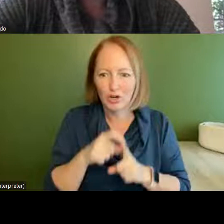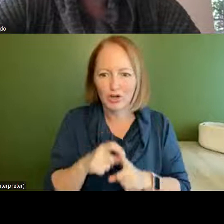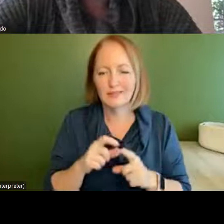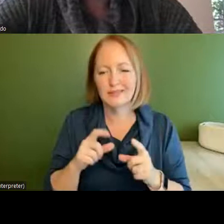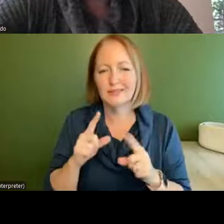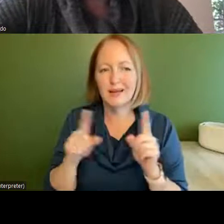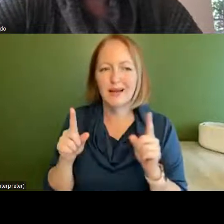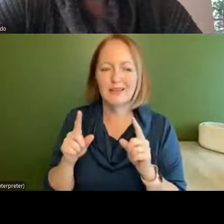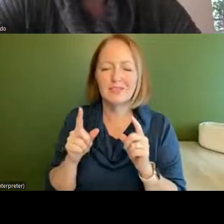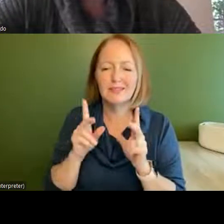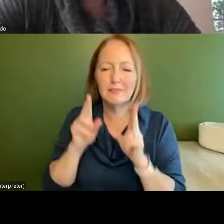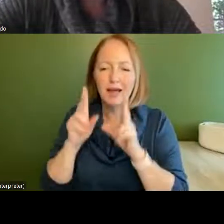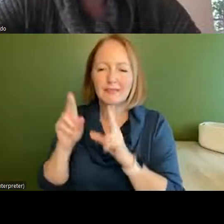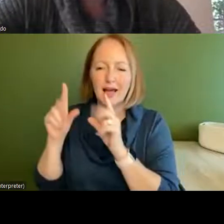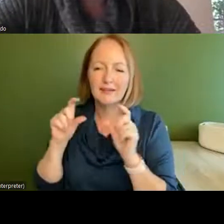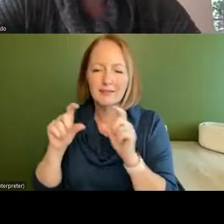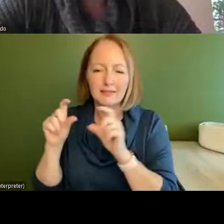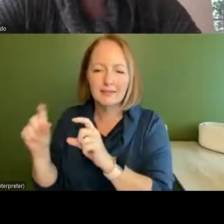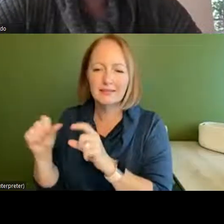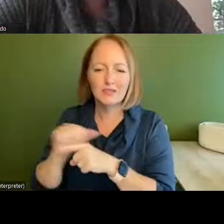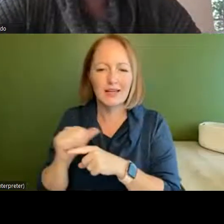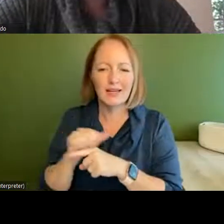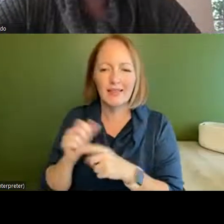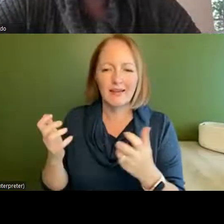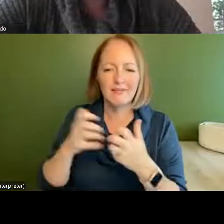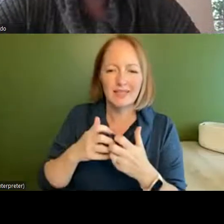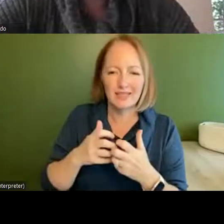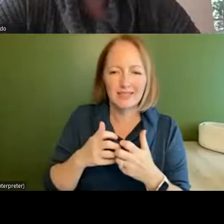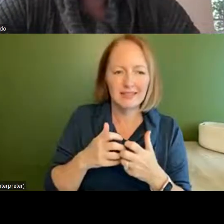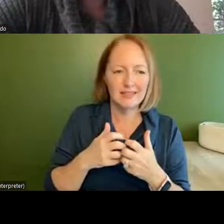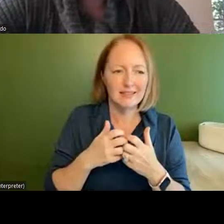it's bite-sized training pieces that fit into the